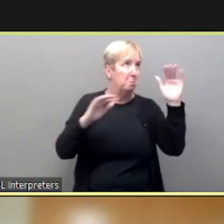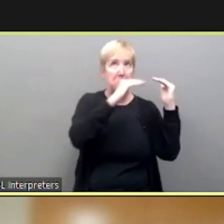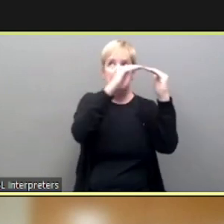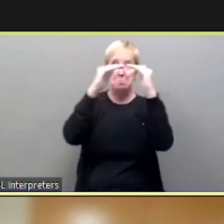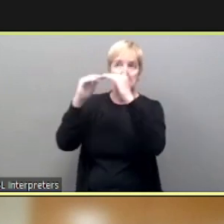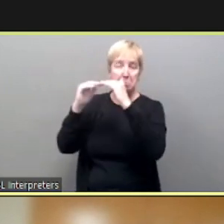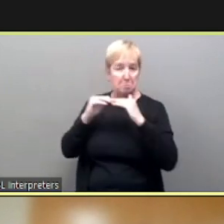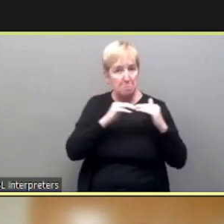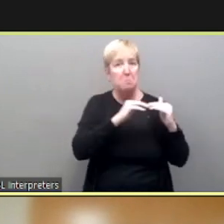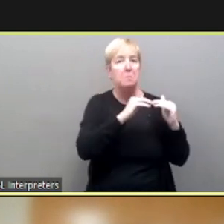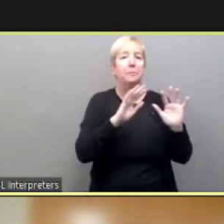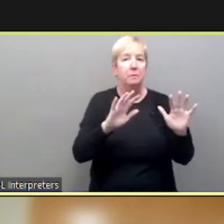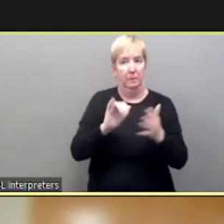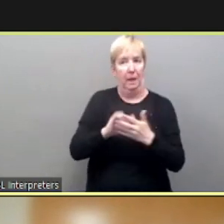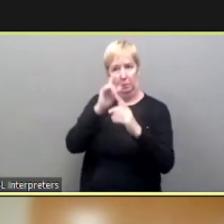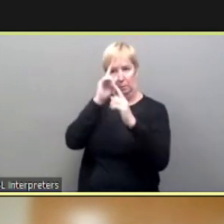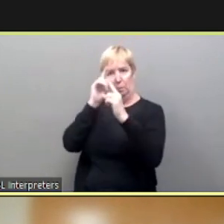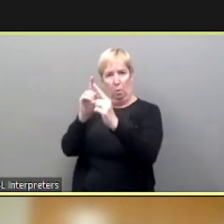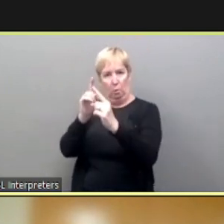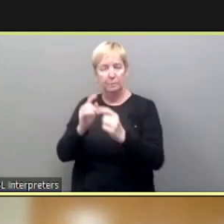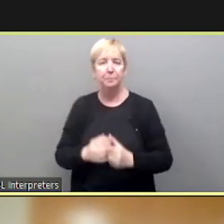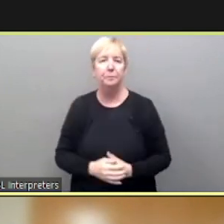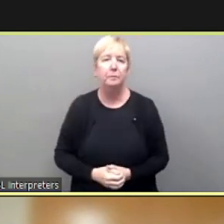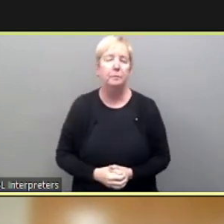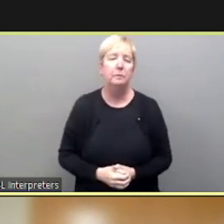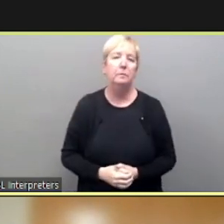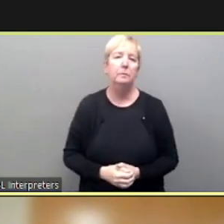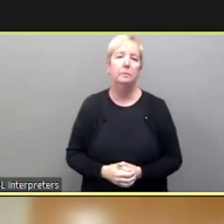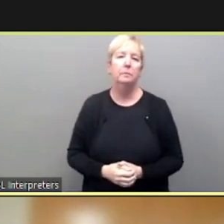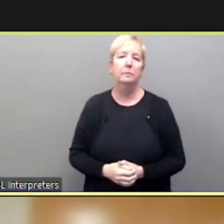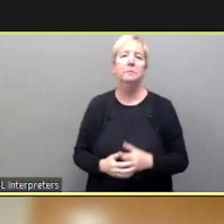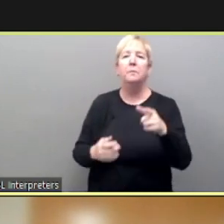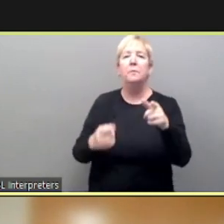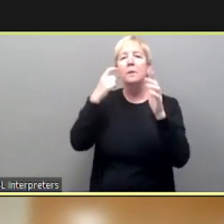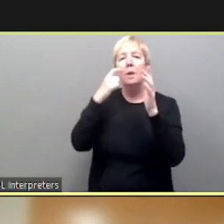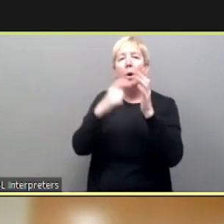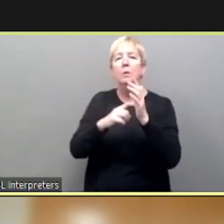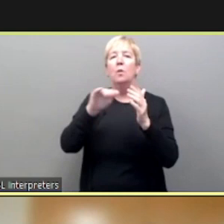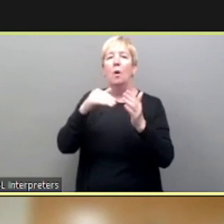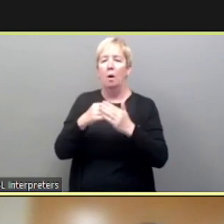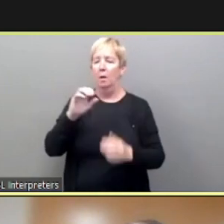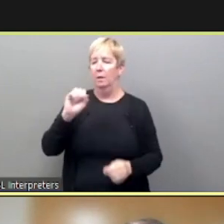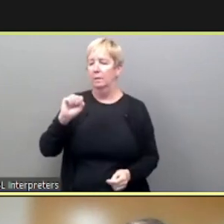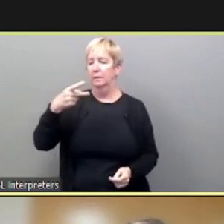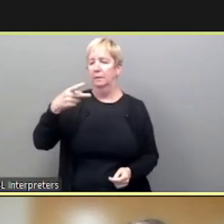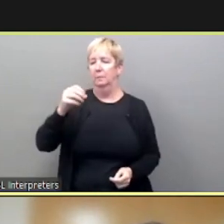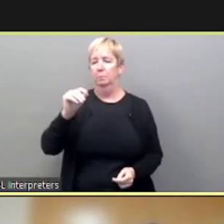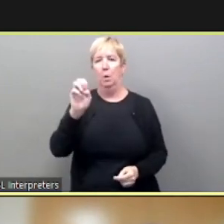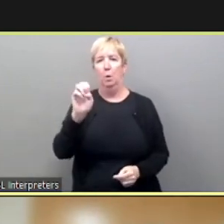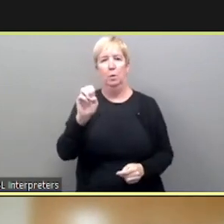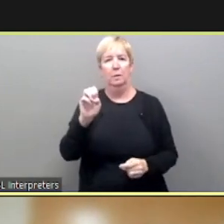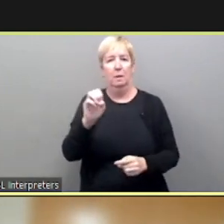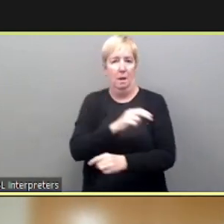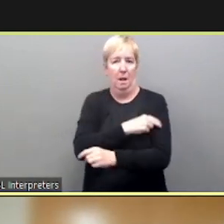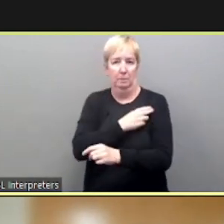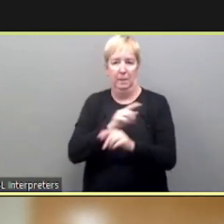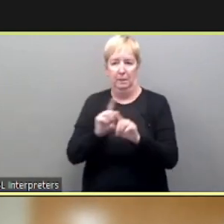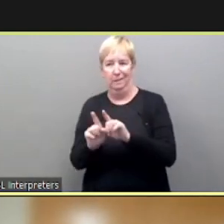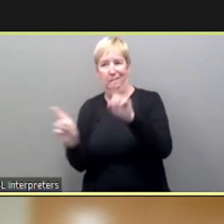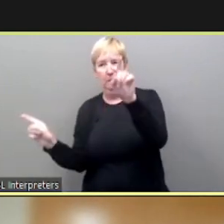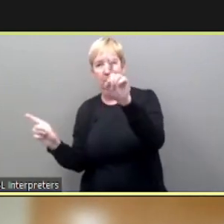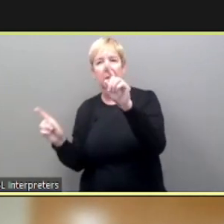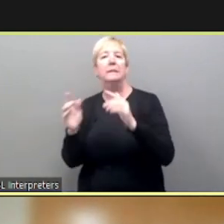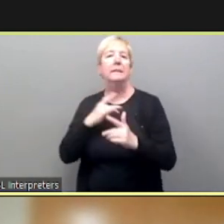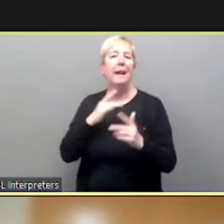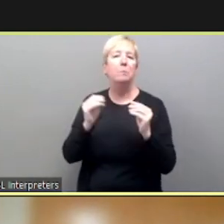from this graphic that all of the spoke hospitals tend to be the smaller, more rural hospitals,